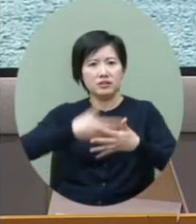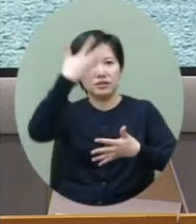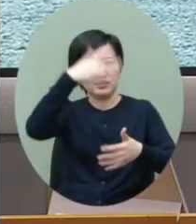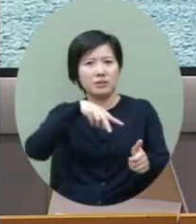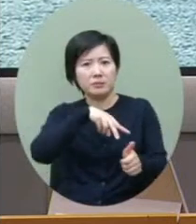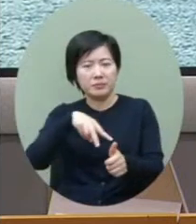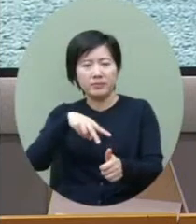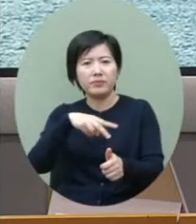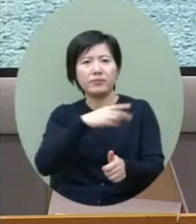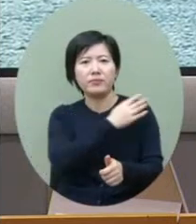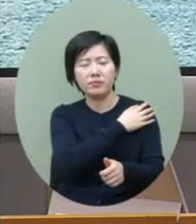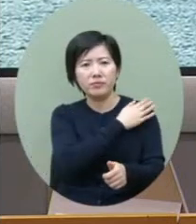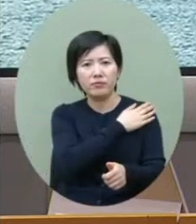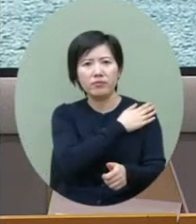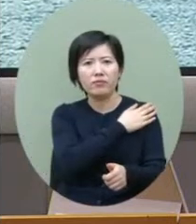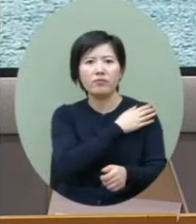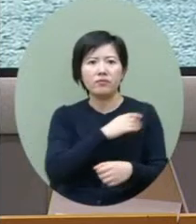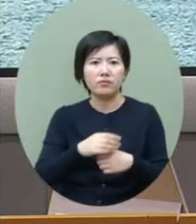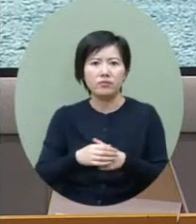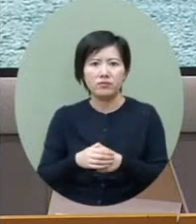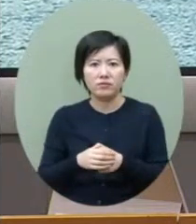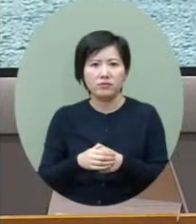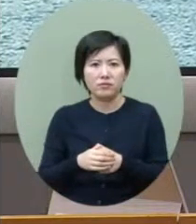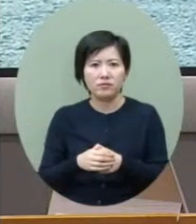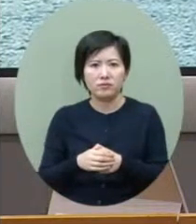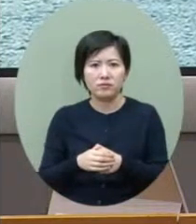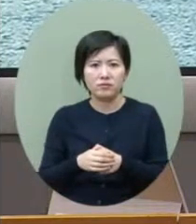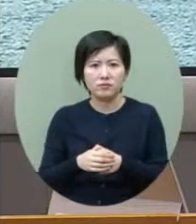and some in property management,